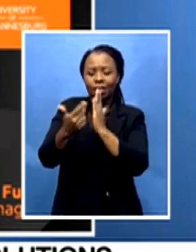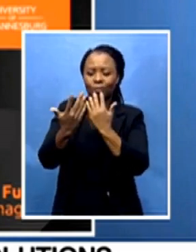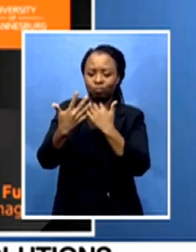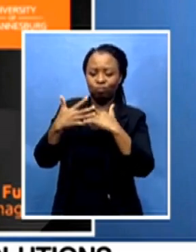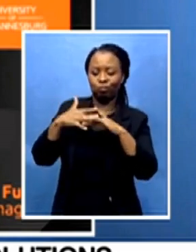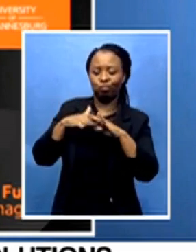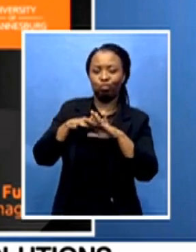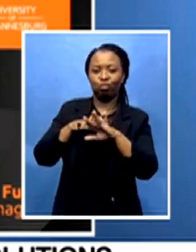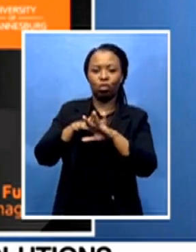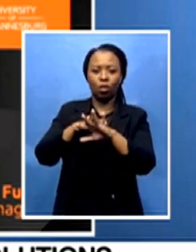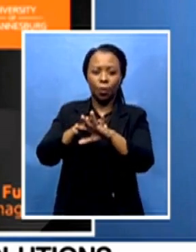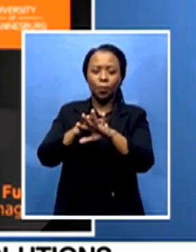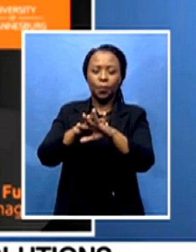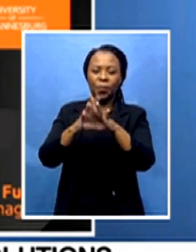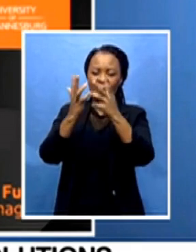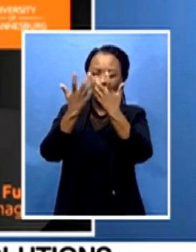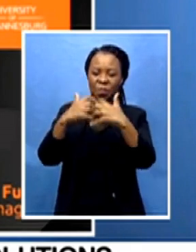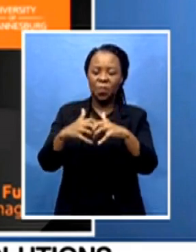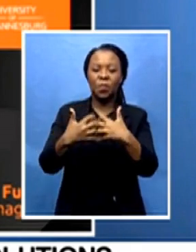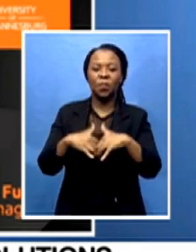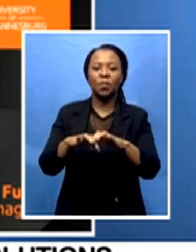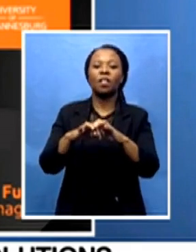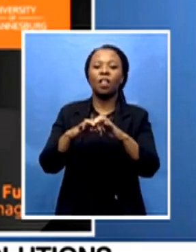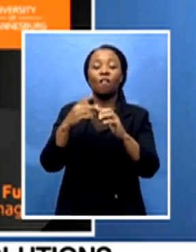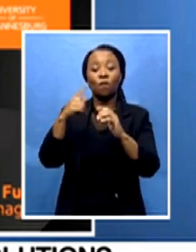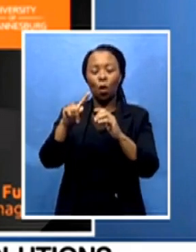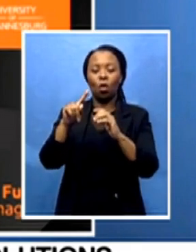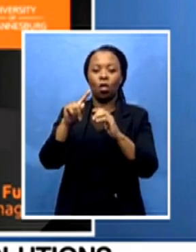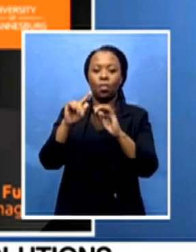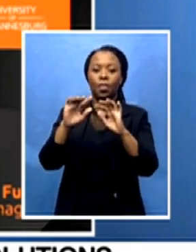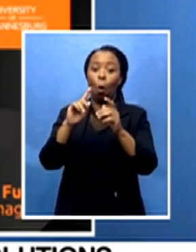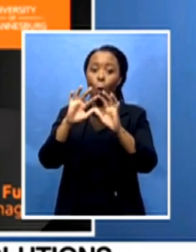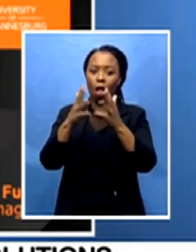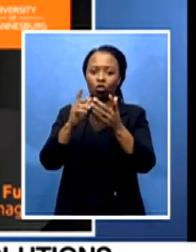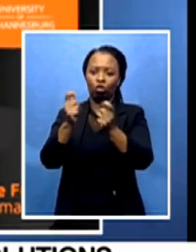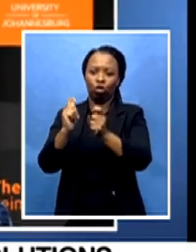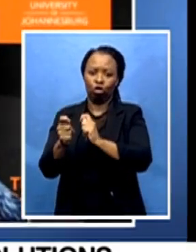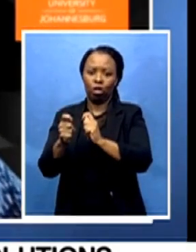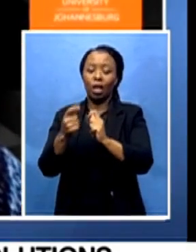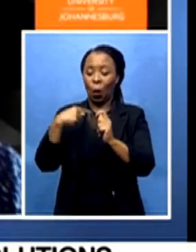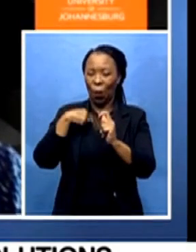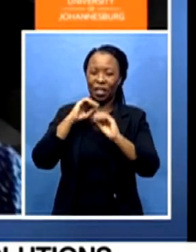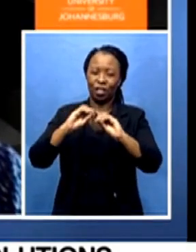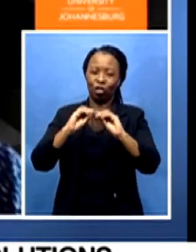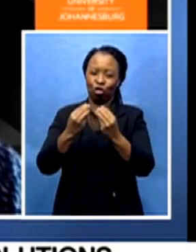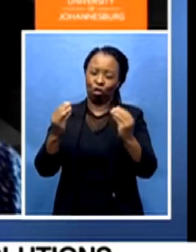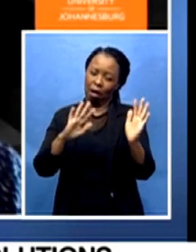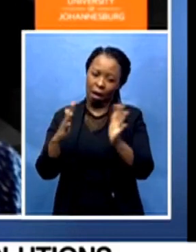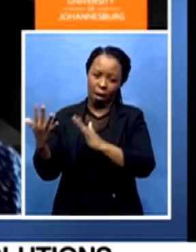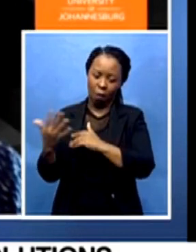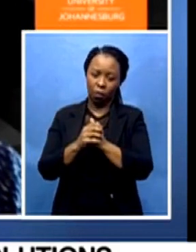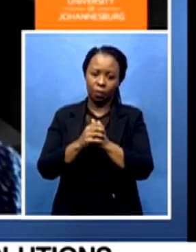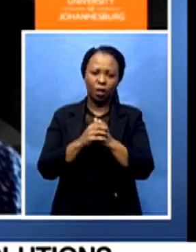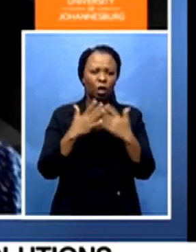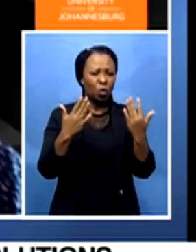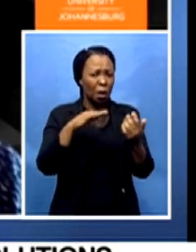firstly, but secondly, particularly also how we teach the curriculum. All right. So we know where we need to get to. What's the first